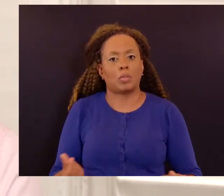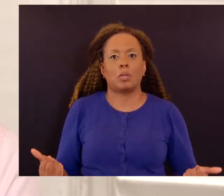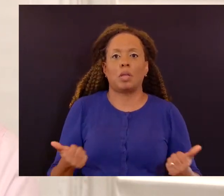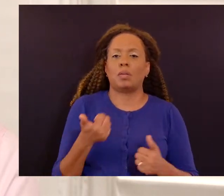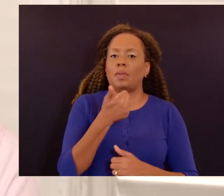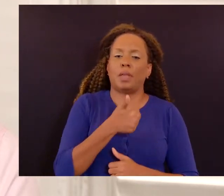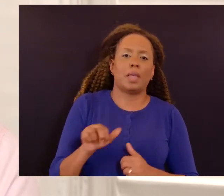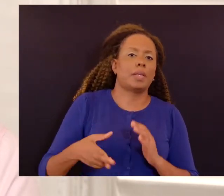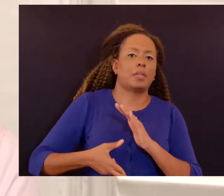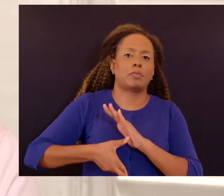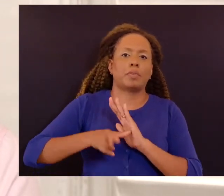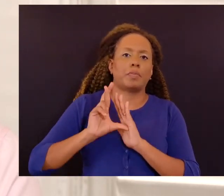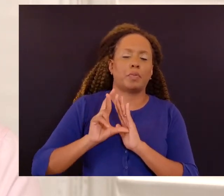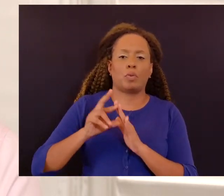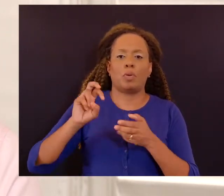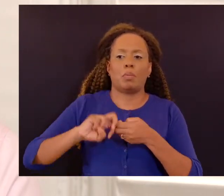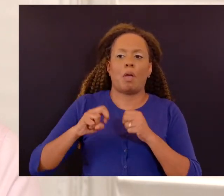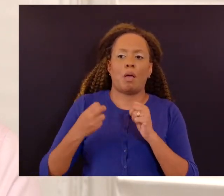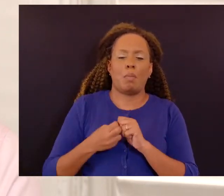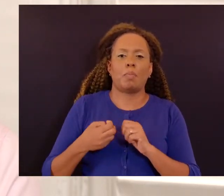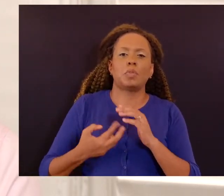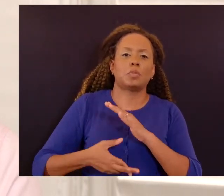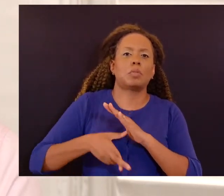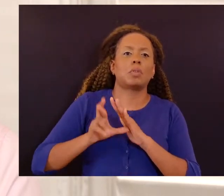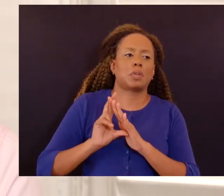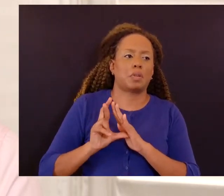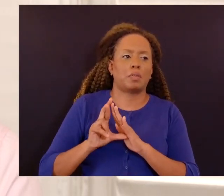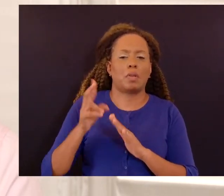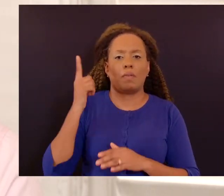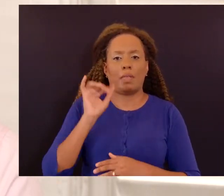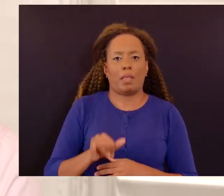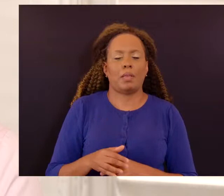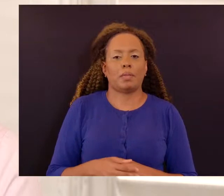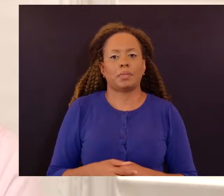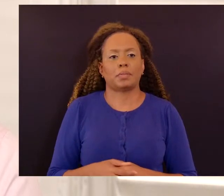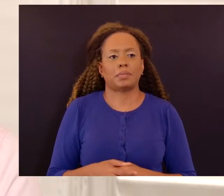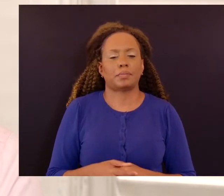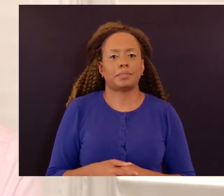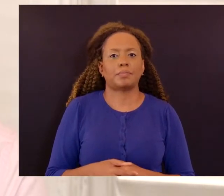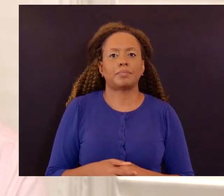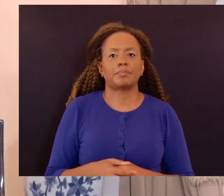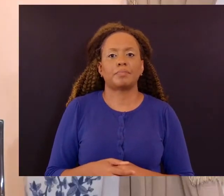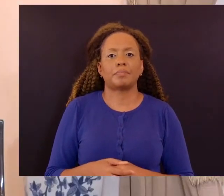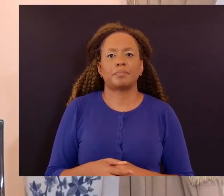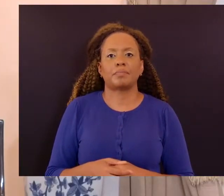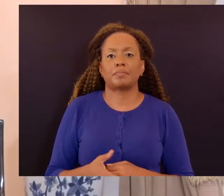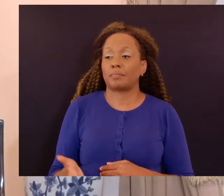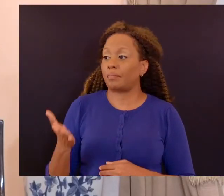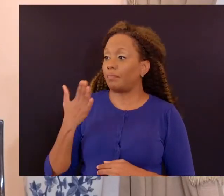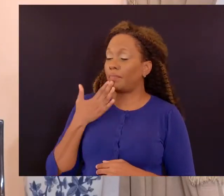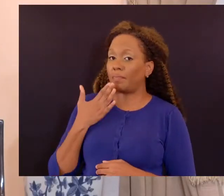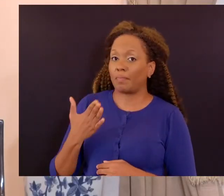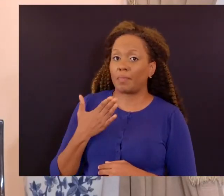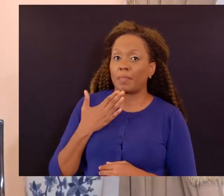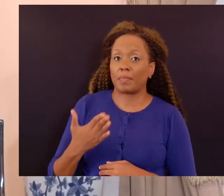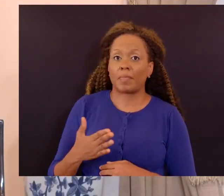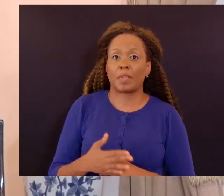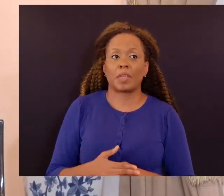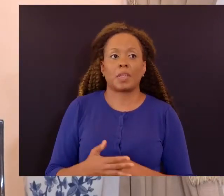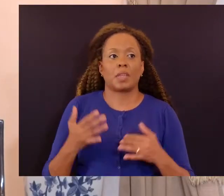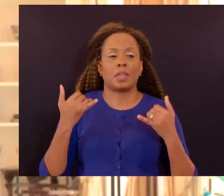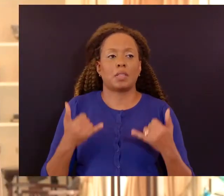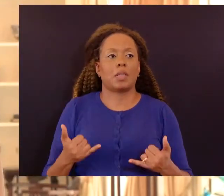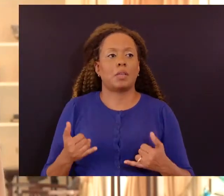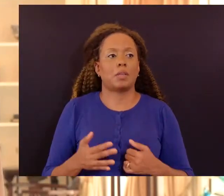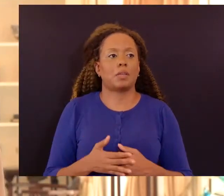that have been submitted to the Caribbean Examinations Council. And thank you very much, Dr. Rudder. As we open